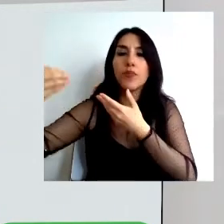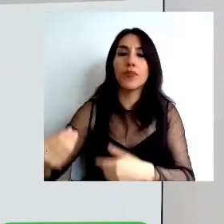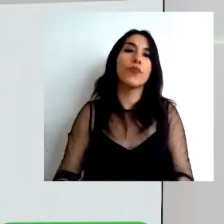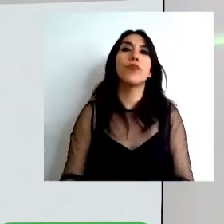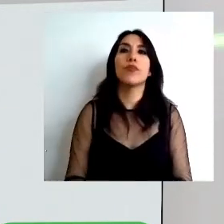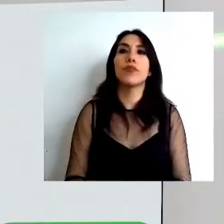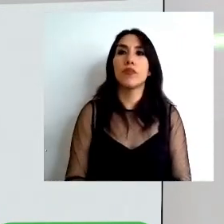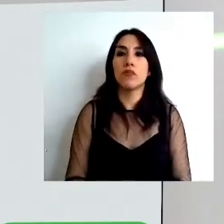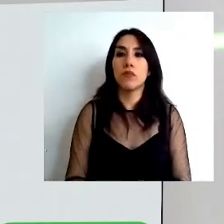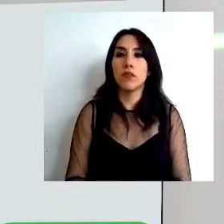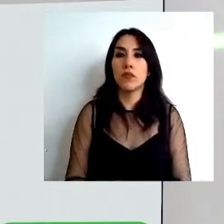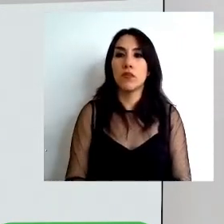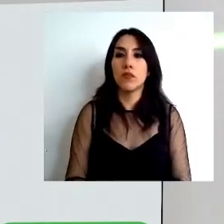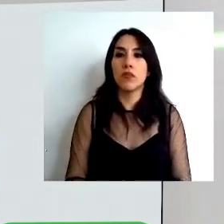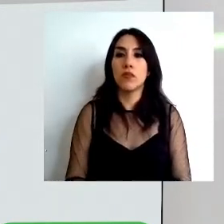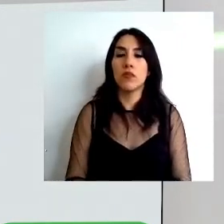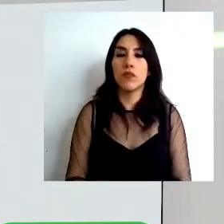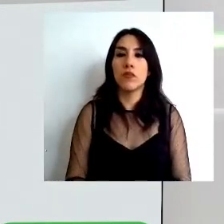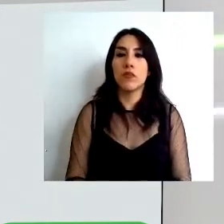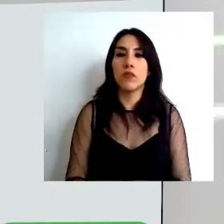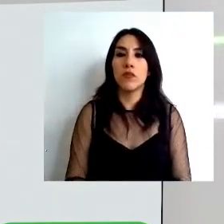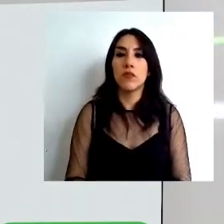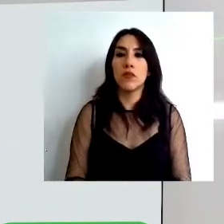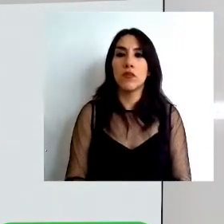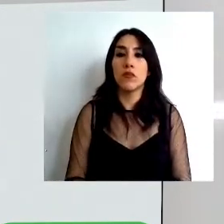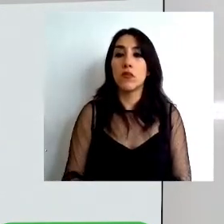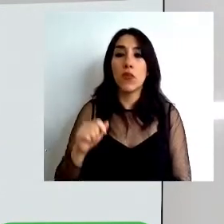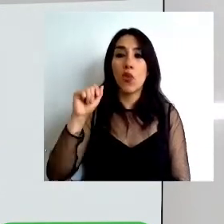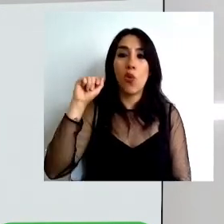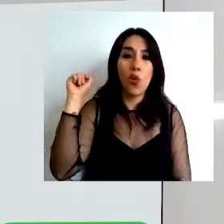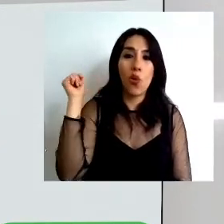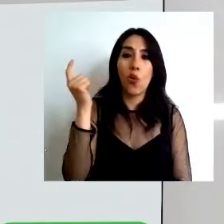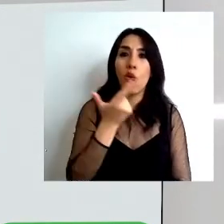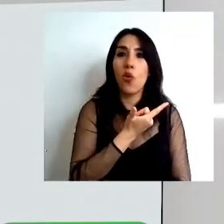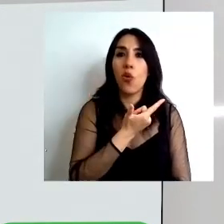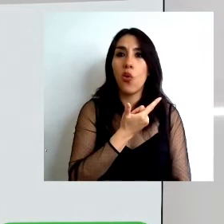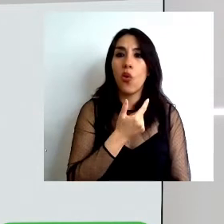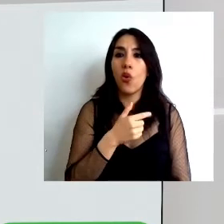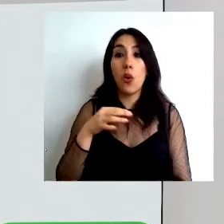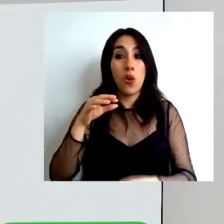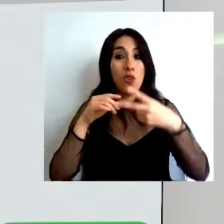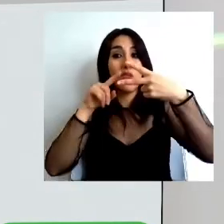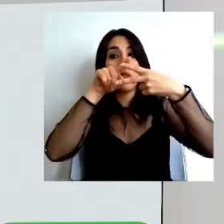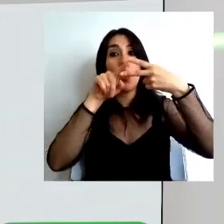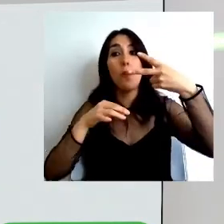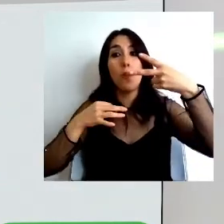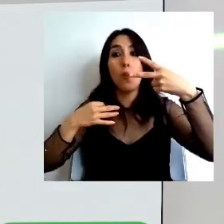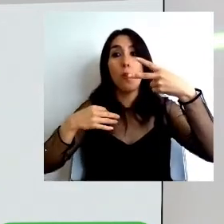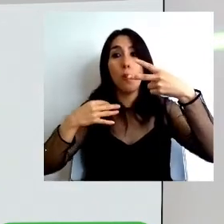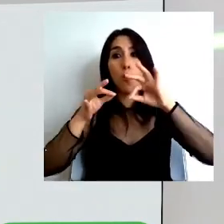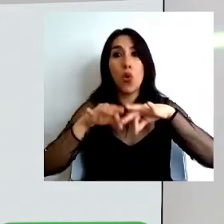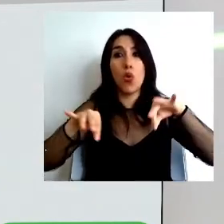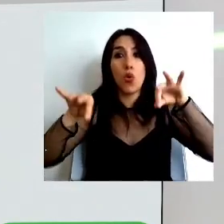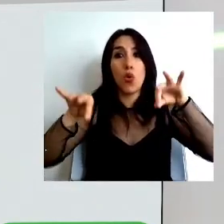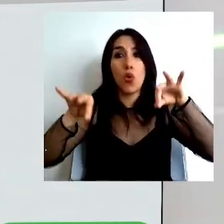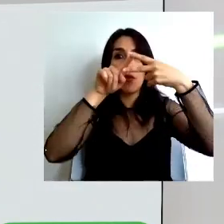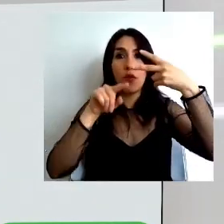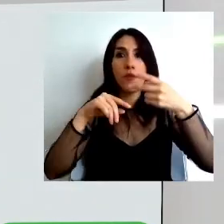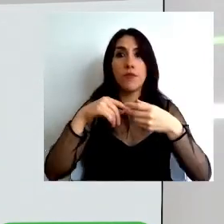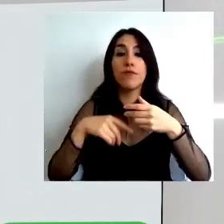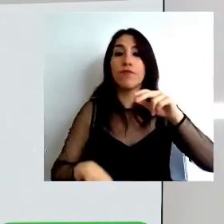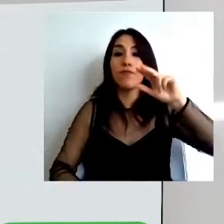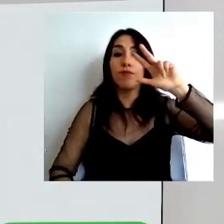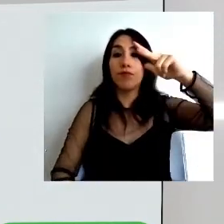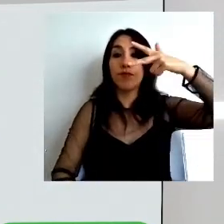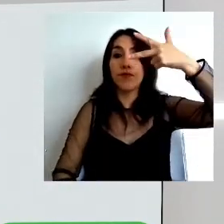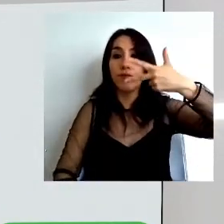is it exactly that you want to replicate? How can you replicate? Where, in which geographies? And